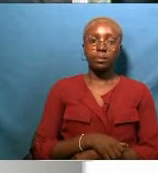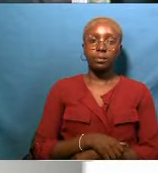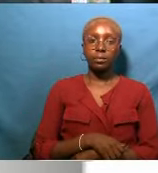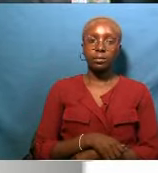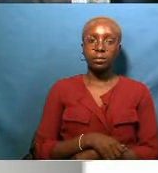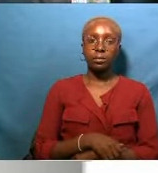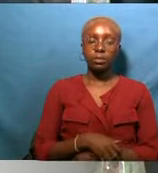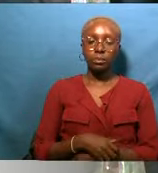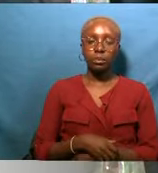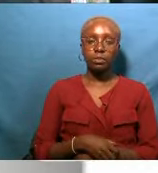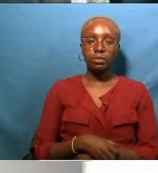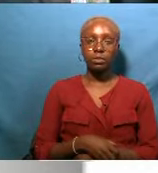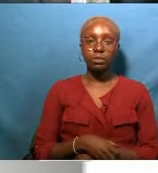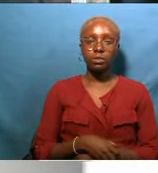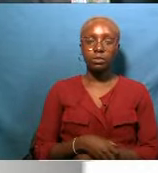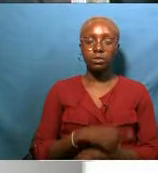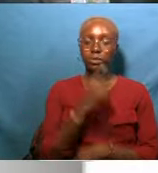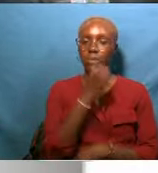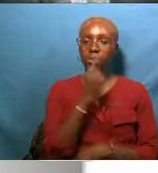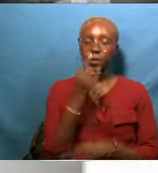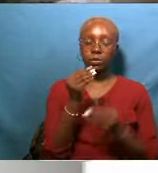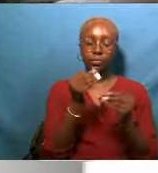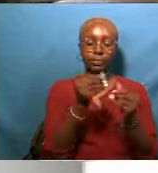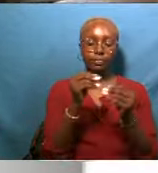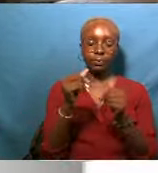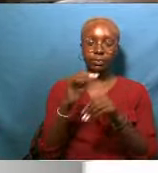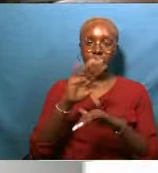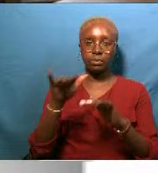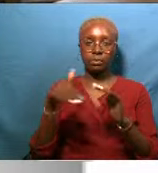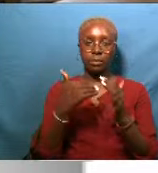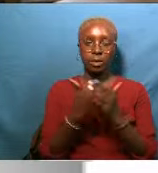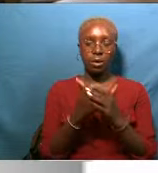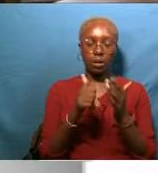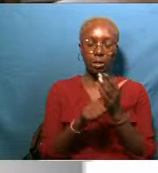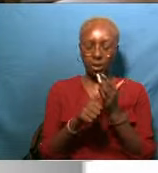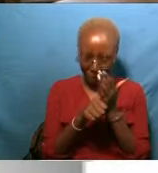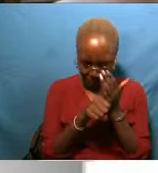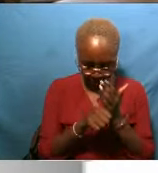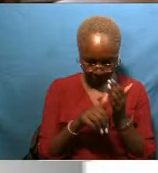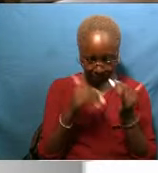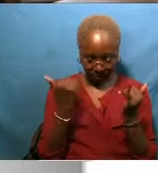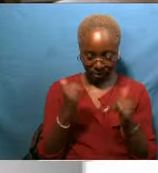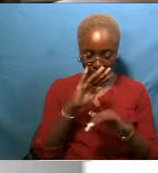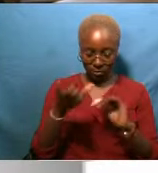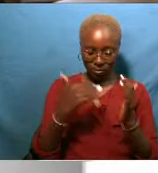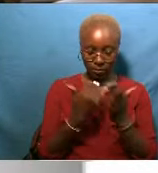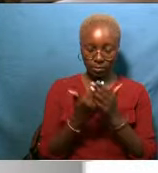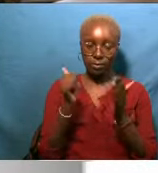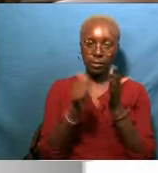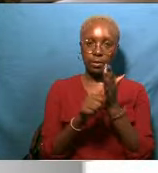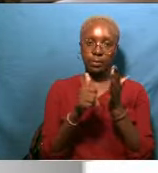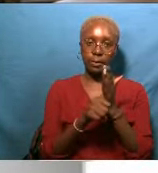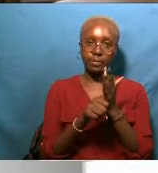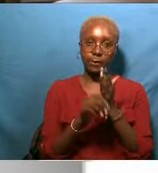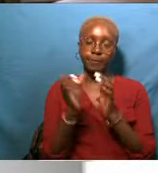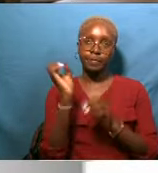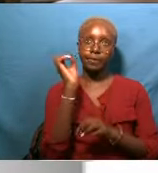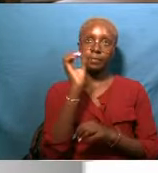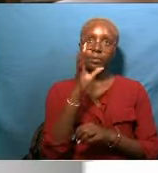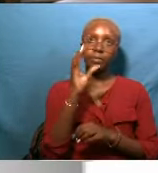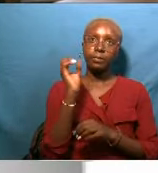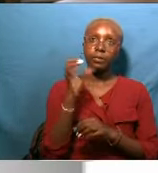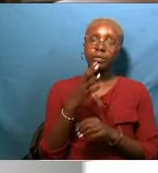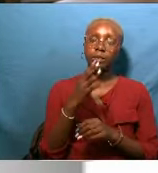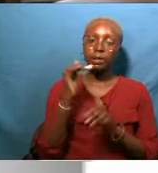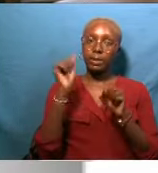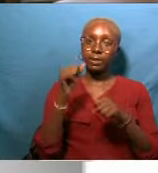and is going to sort out each and every. So as we send all our problems, just recall to mind and prayerfully